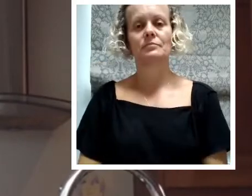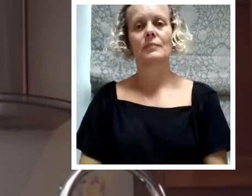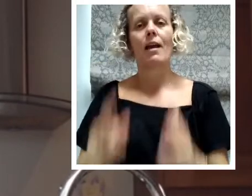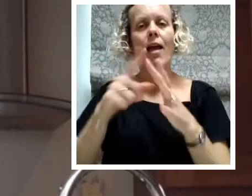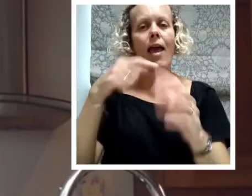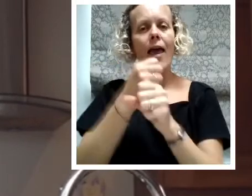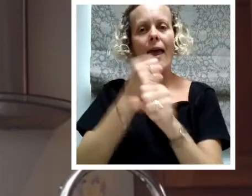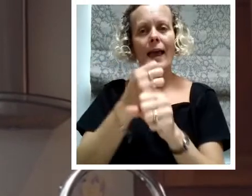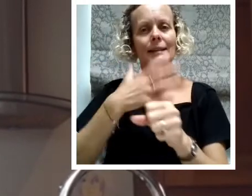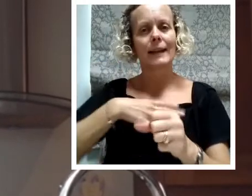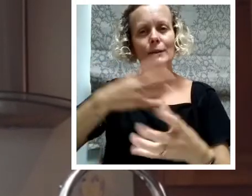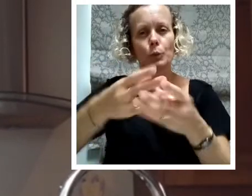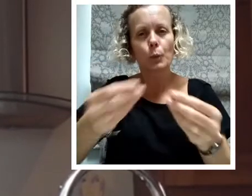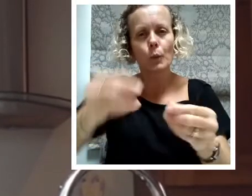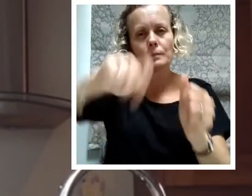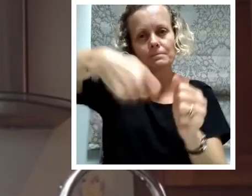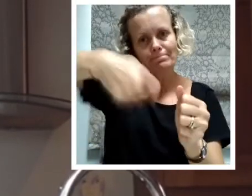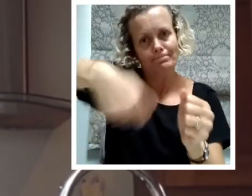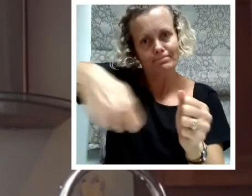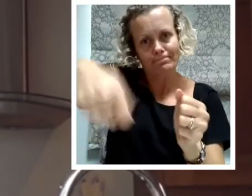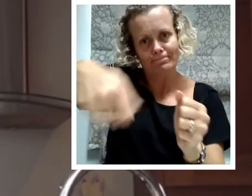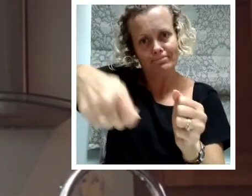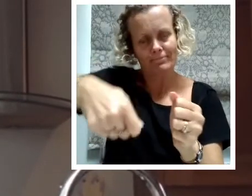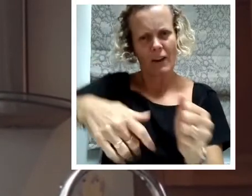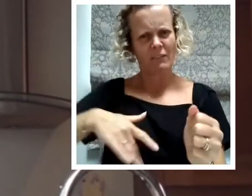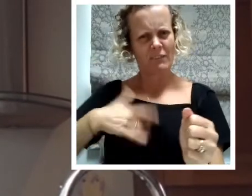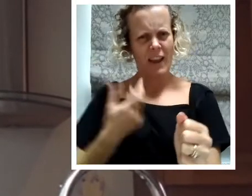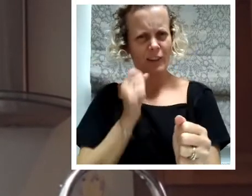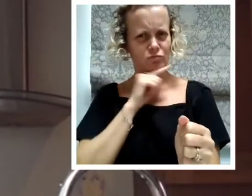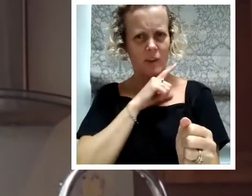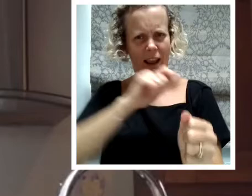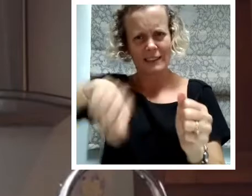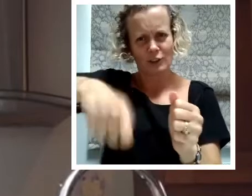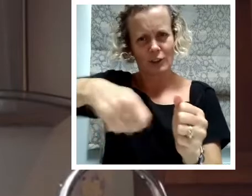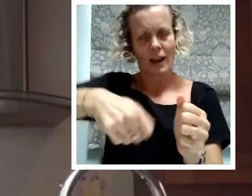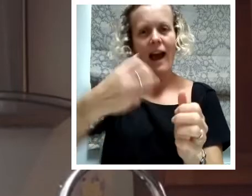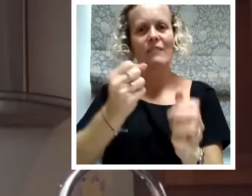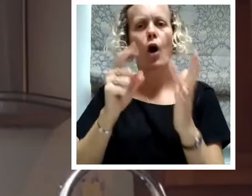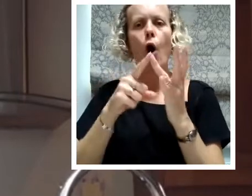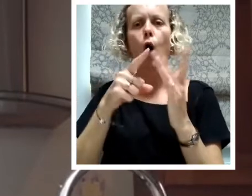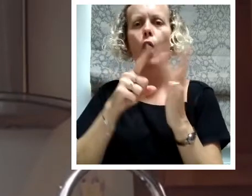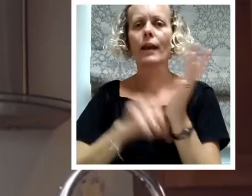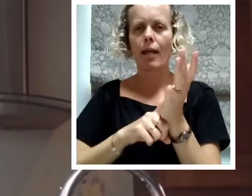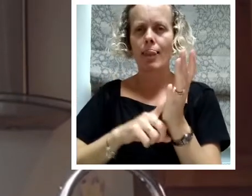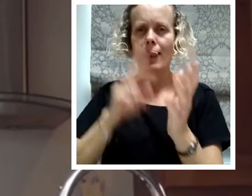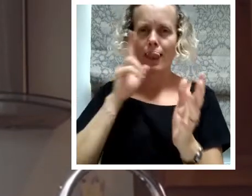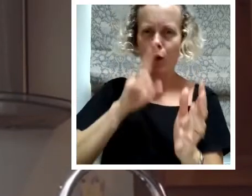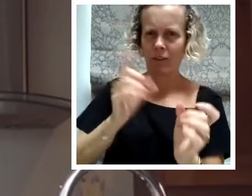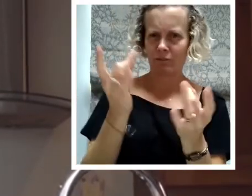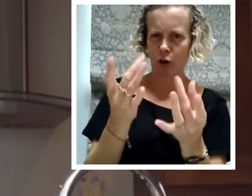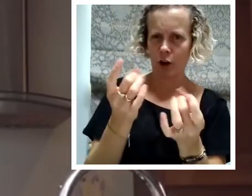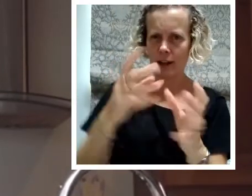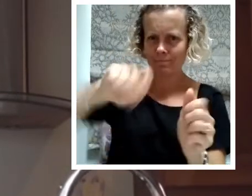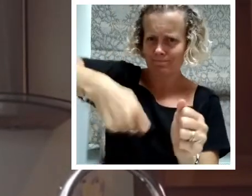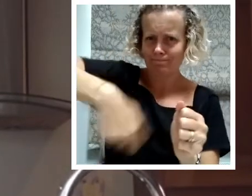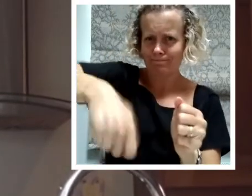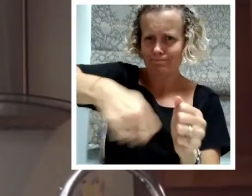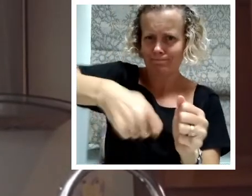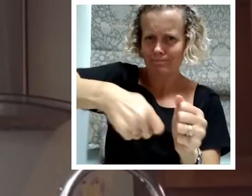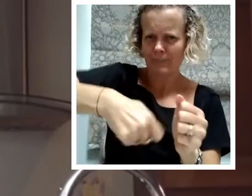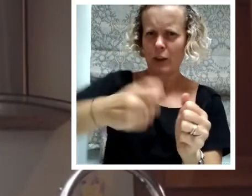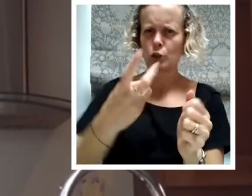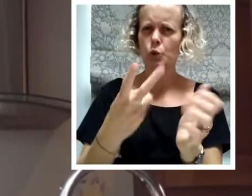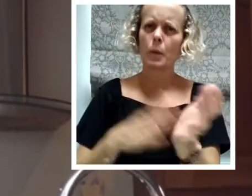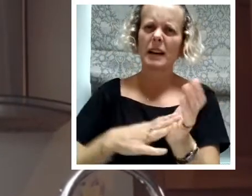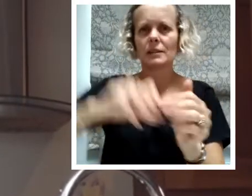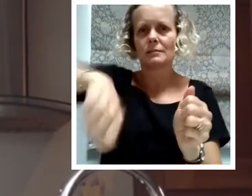till the egg's all nicely mixed in. Now it does feel a bit funny this actually, because with having the oil in the milk and the egg and the sugar. So give it a mix for a